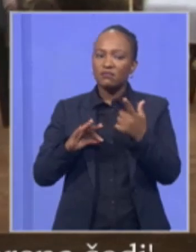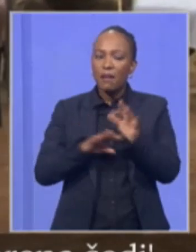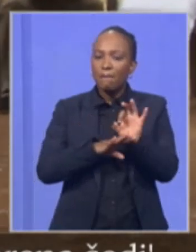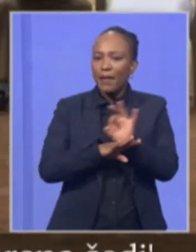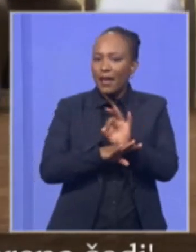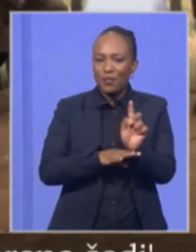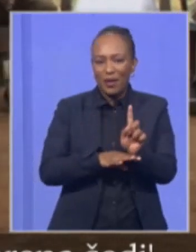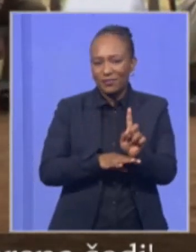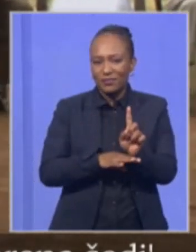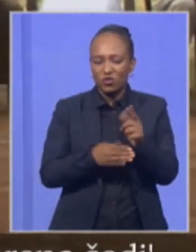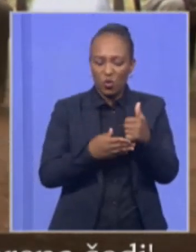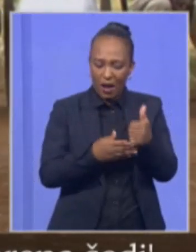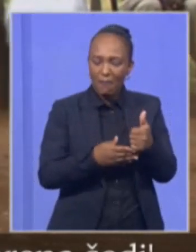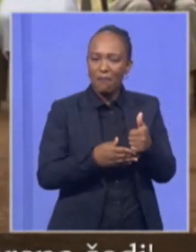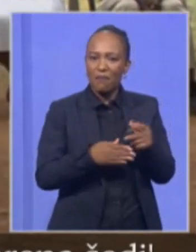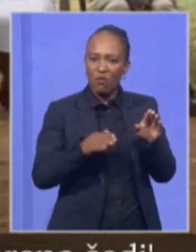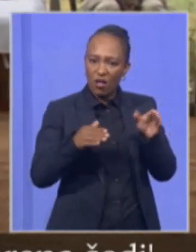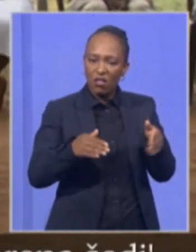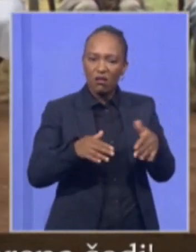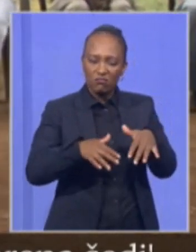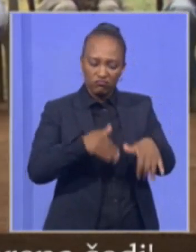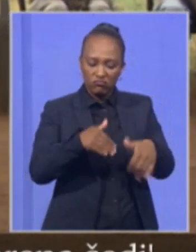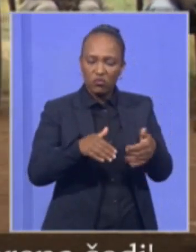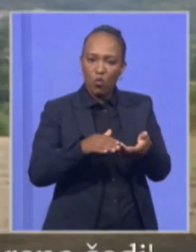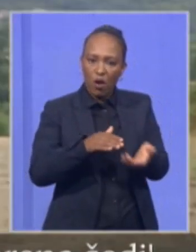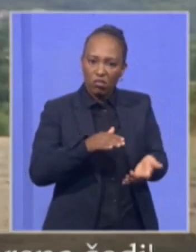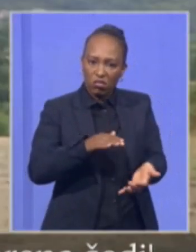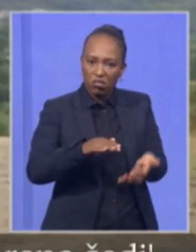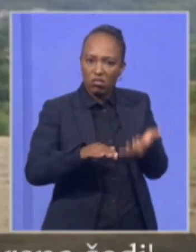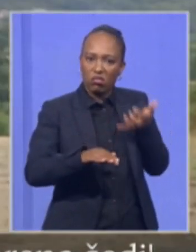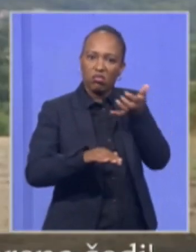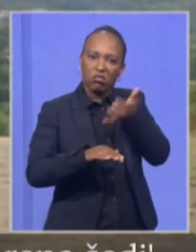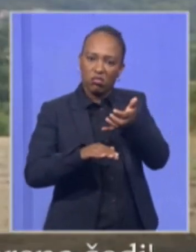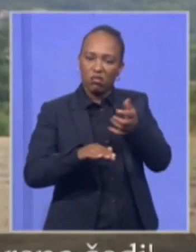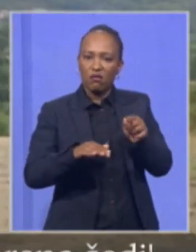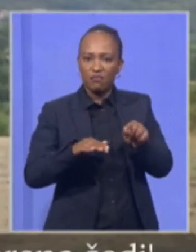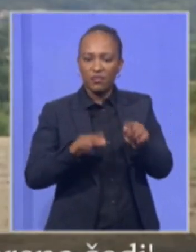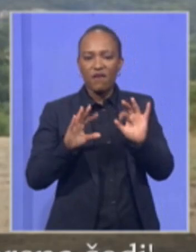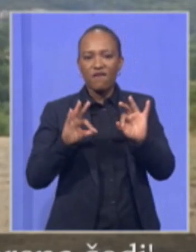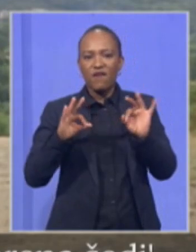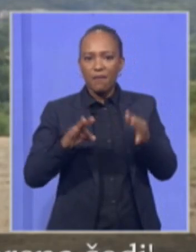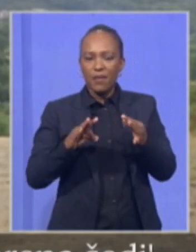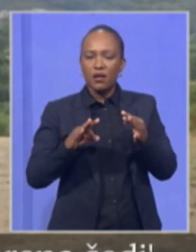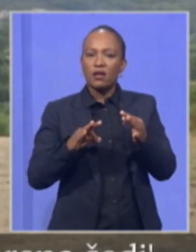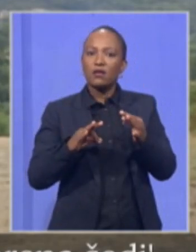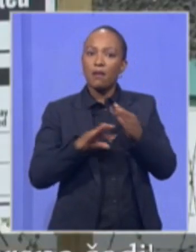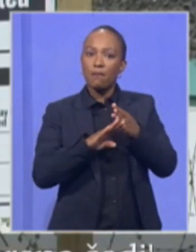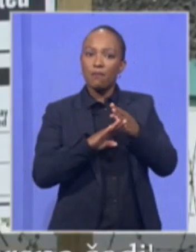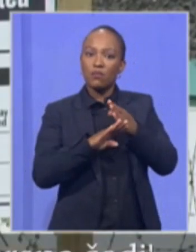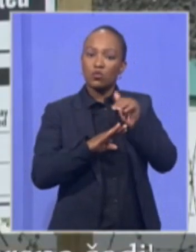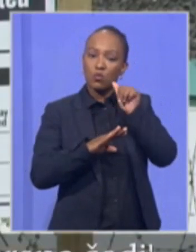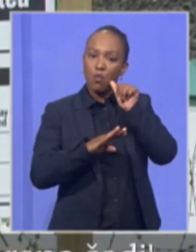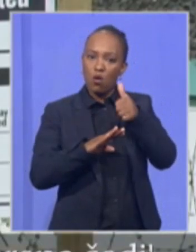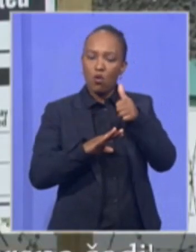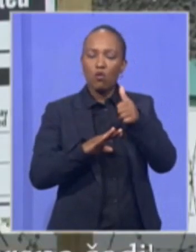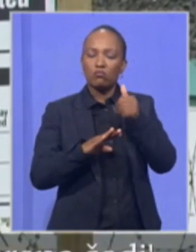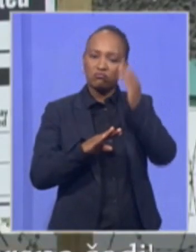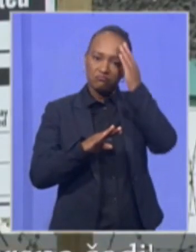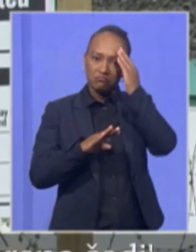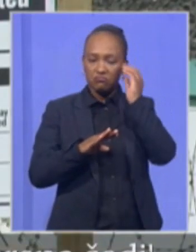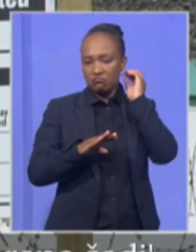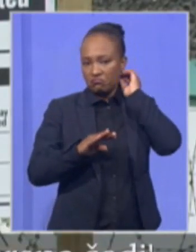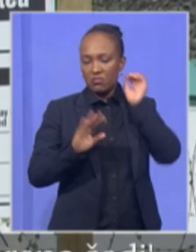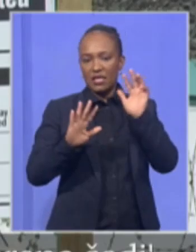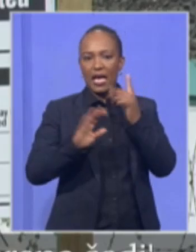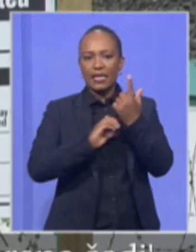tša magaga bo bona ka moepong wo. Ba malapa ao ba tla swara tirelo ya thapelo pele ga segopotšo sa mengwaga e senyane ge e